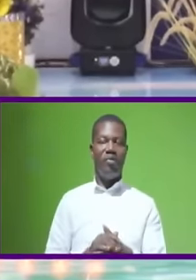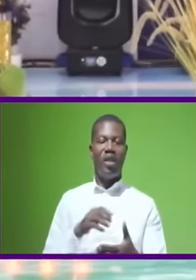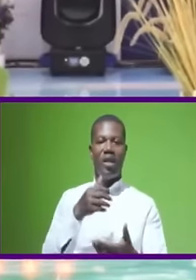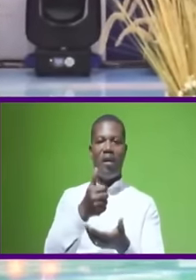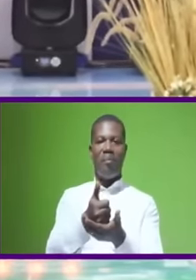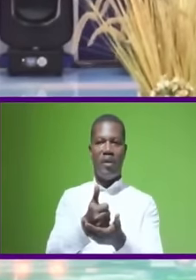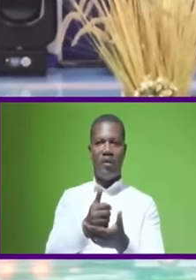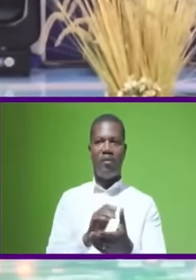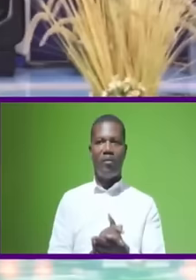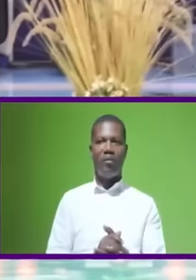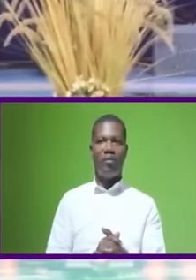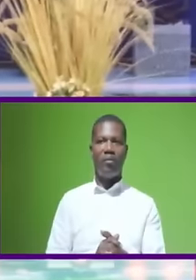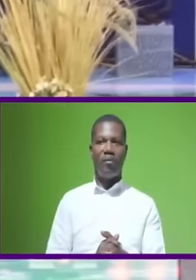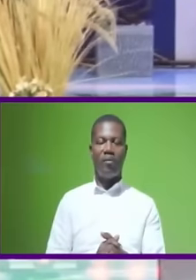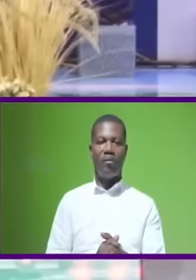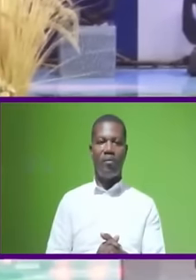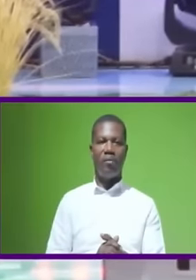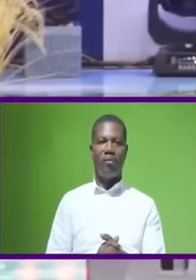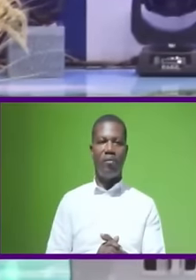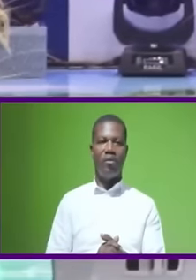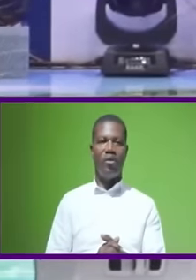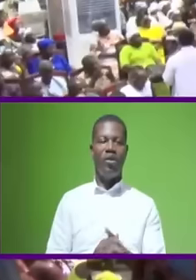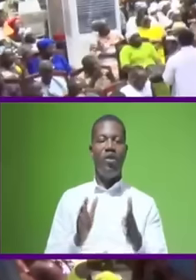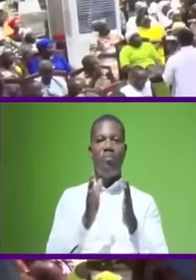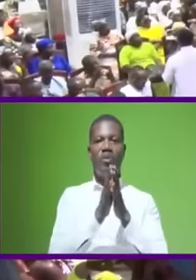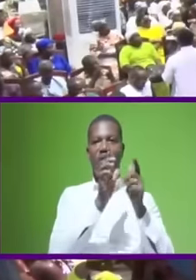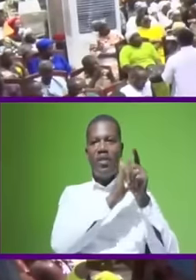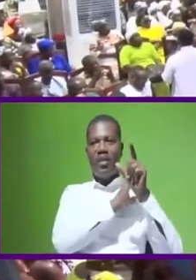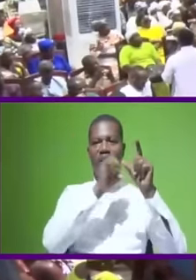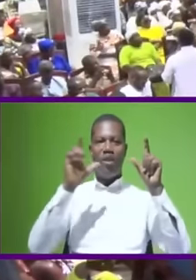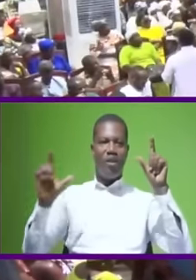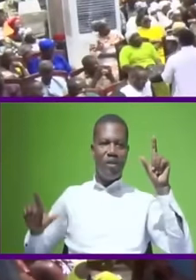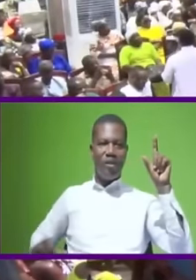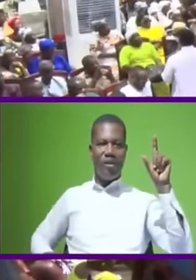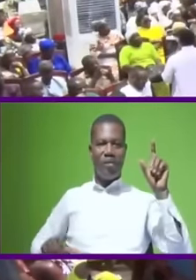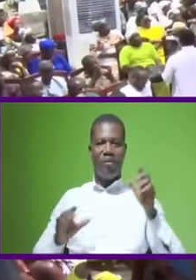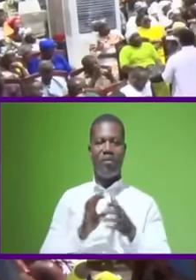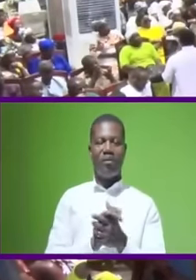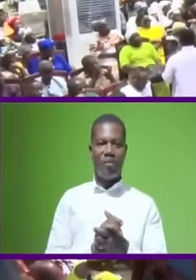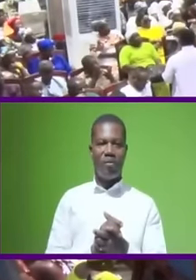Amen. Amen. Amen. Praise the Lord.